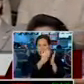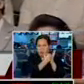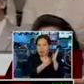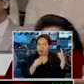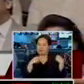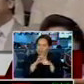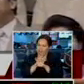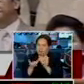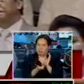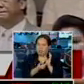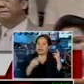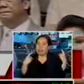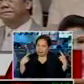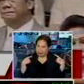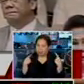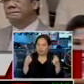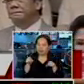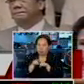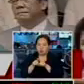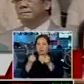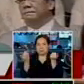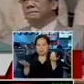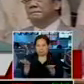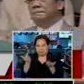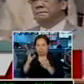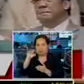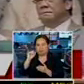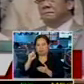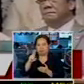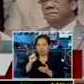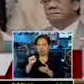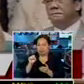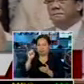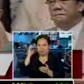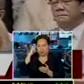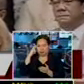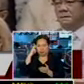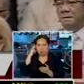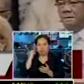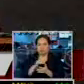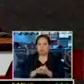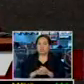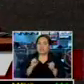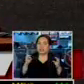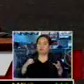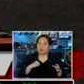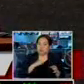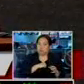and of the existence of probable cause, while the Senate bears the